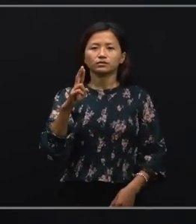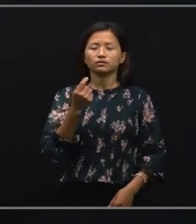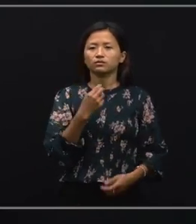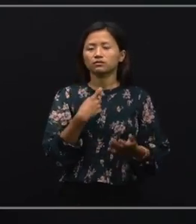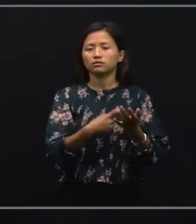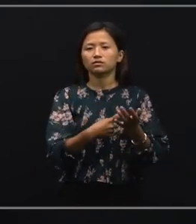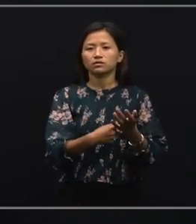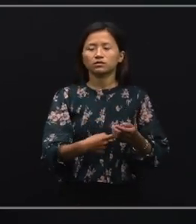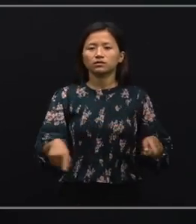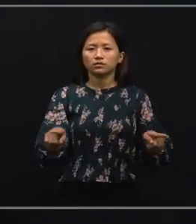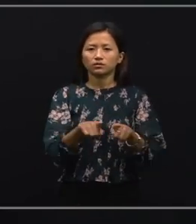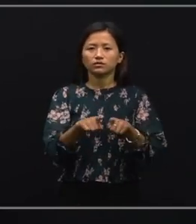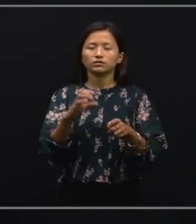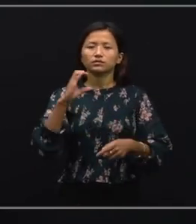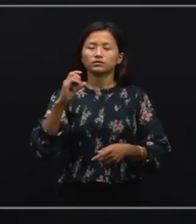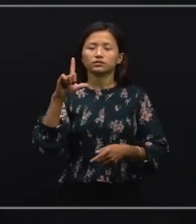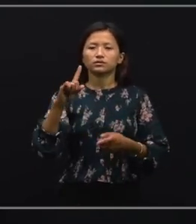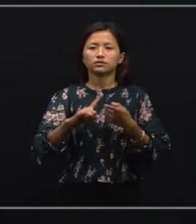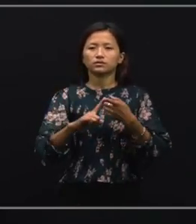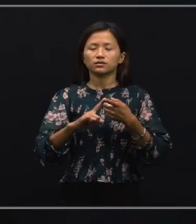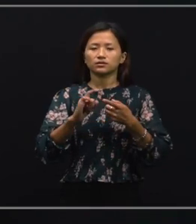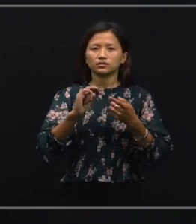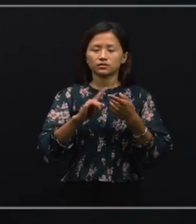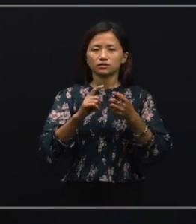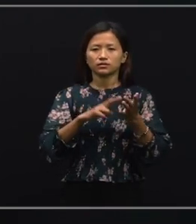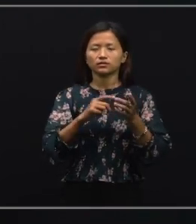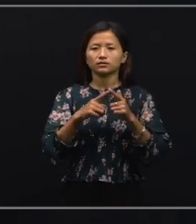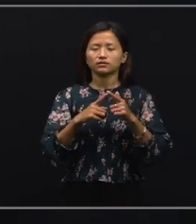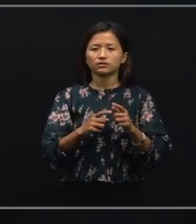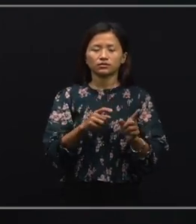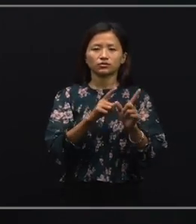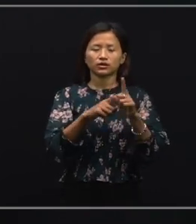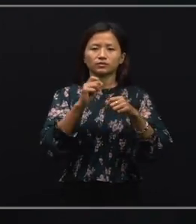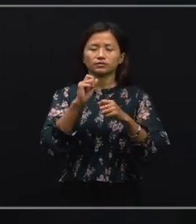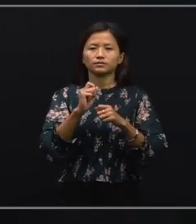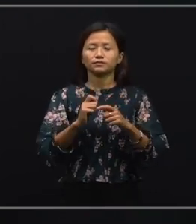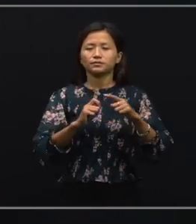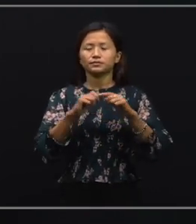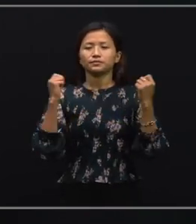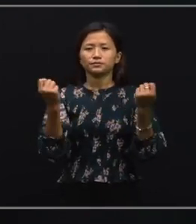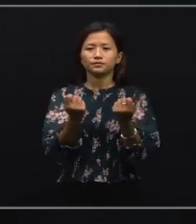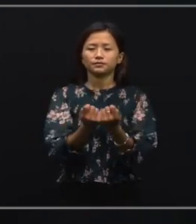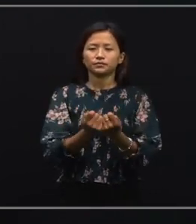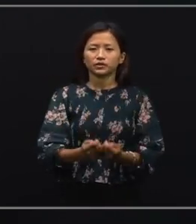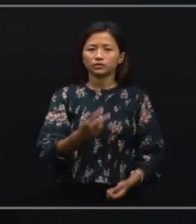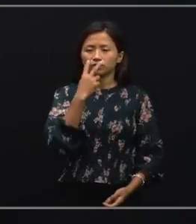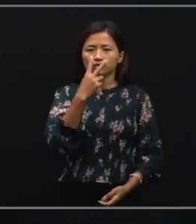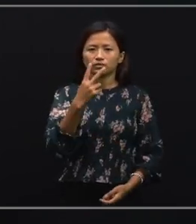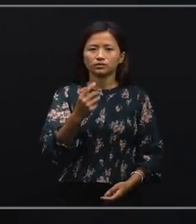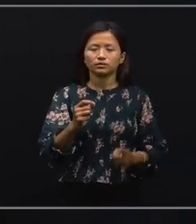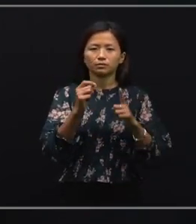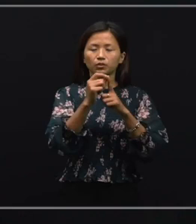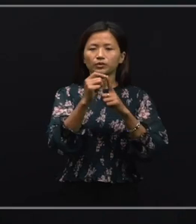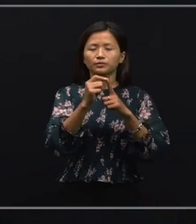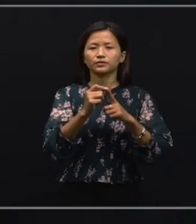religion, or even from the same clan or tribes. This is what we are going to read about here. And you will see in